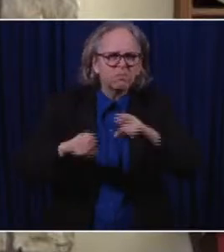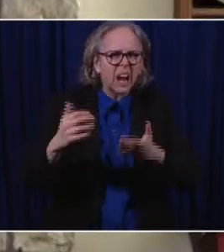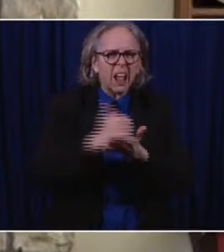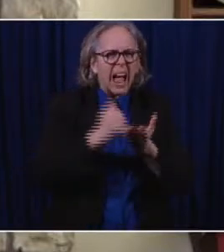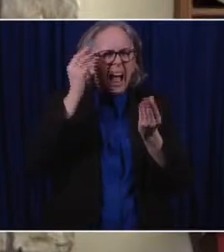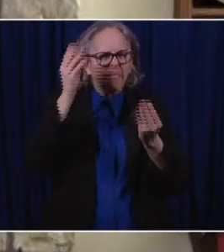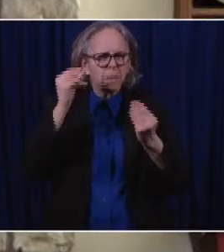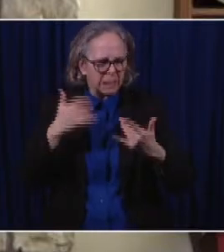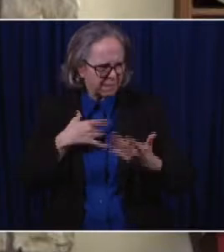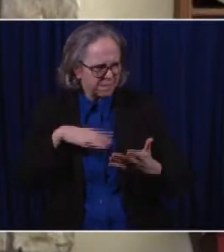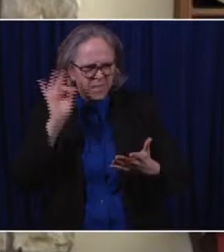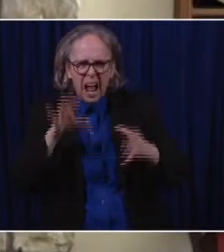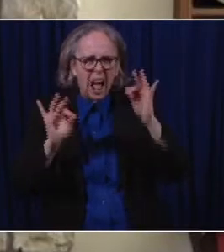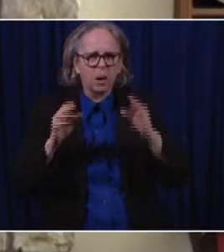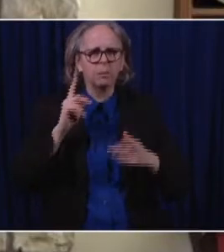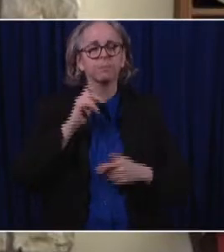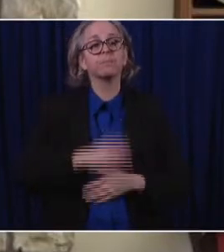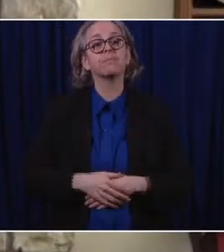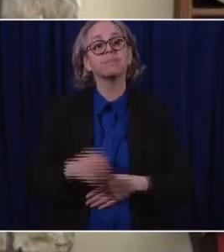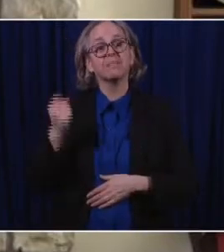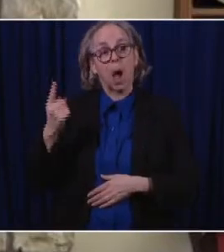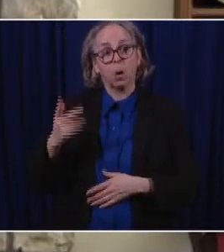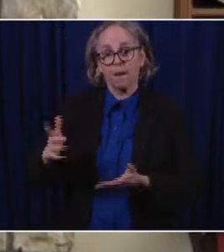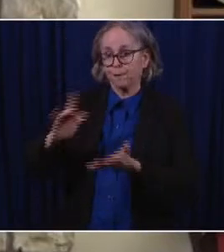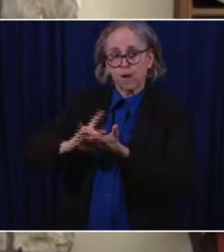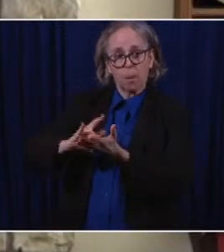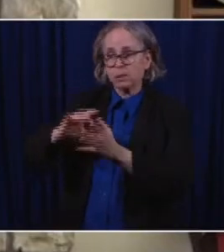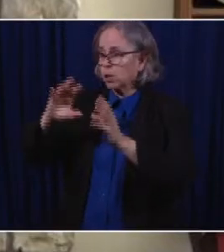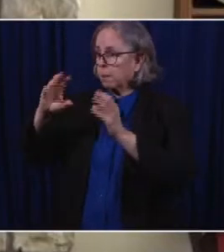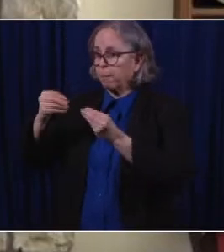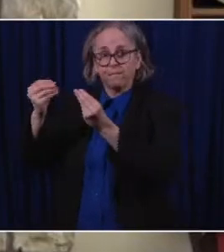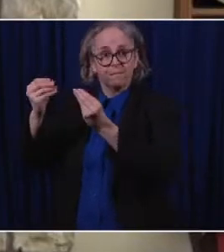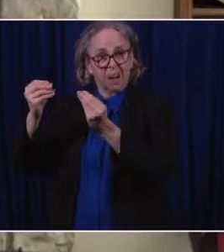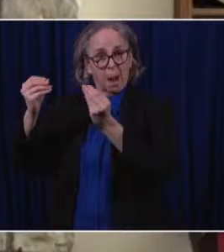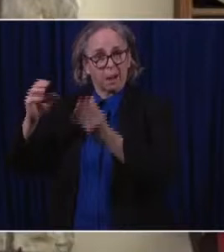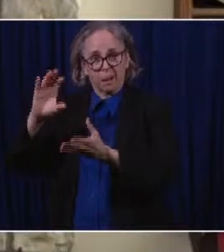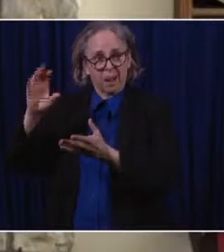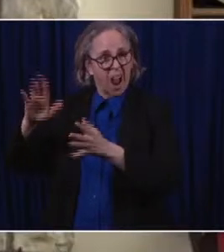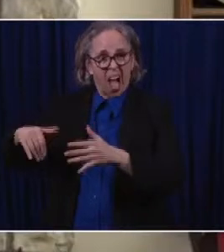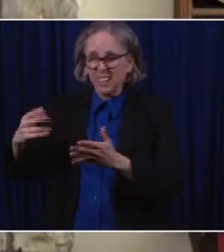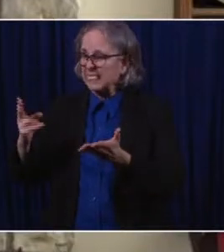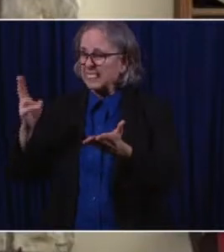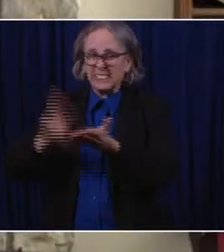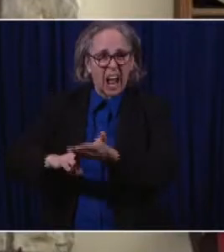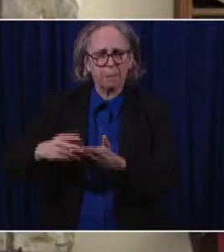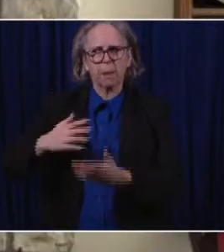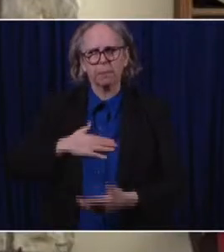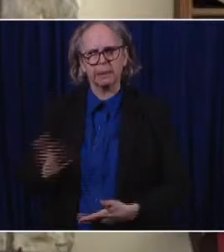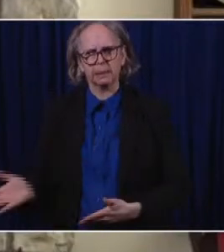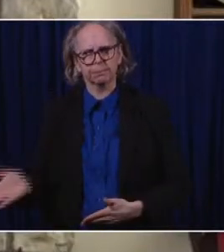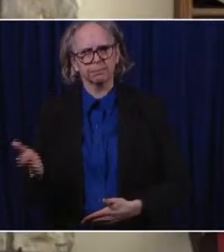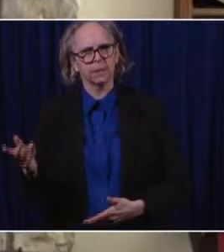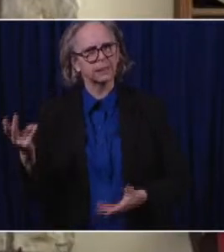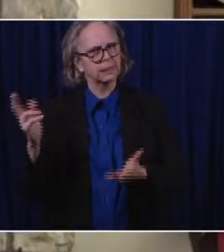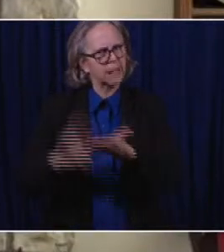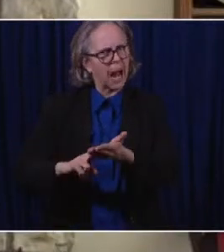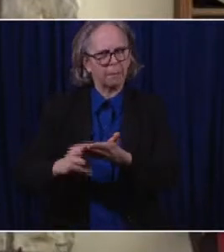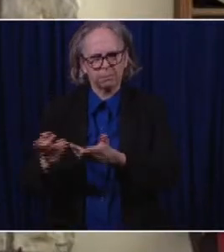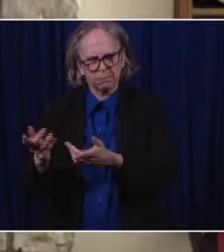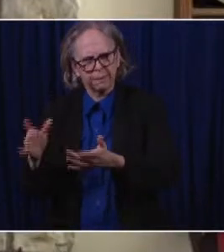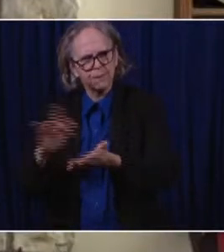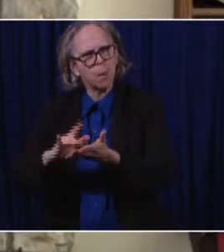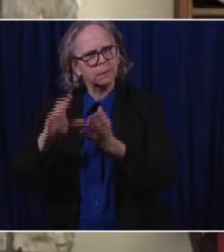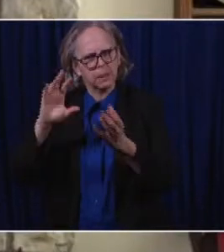pharmacy providers that have not signed up, that want to sign up, to start doing that. Our commitment remains the same, and that is to ensure